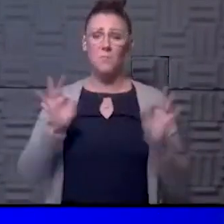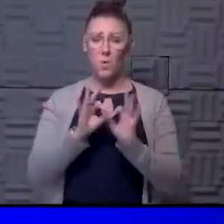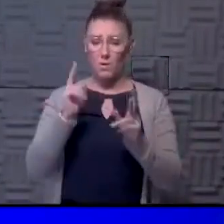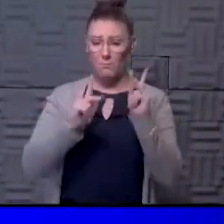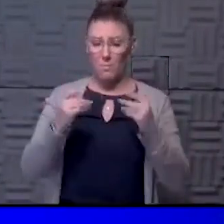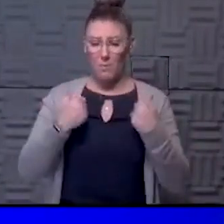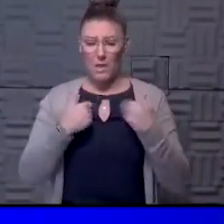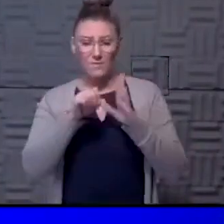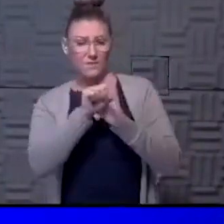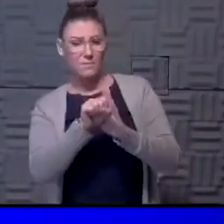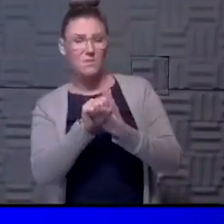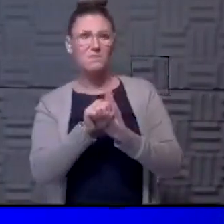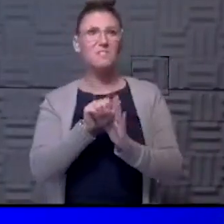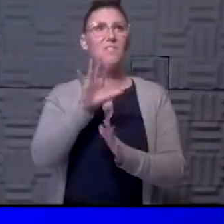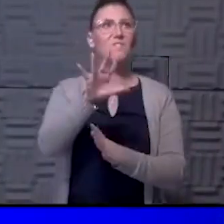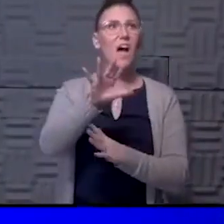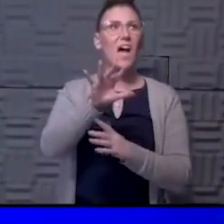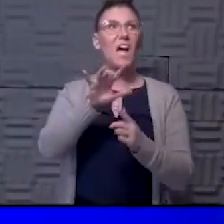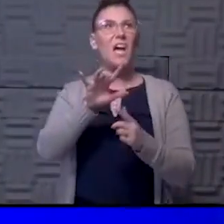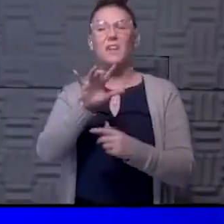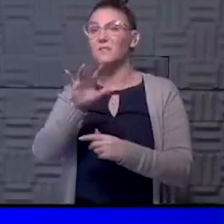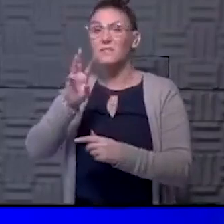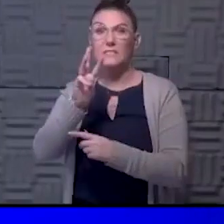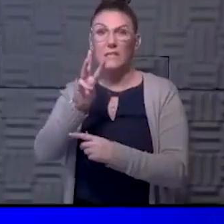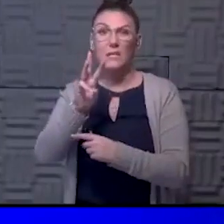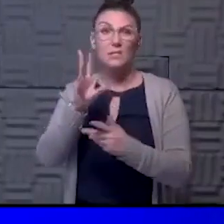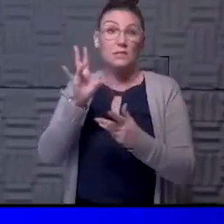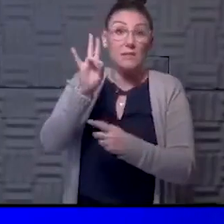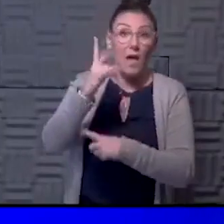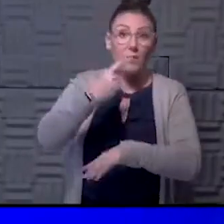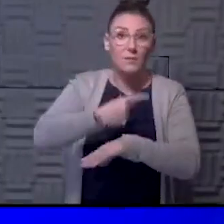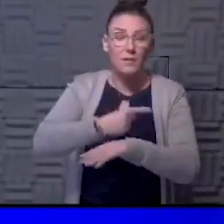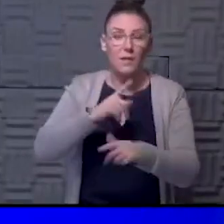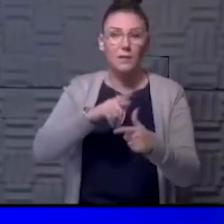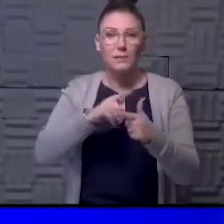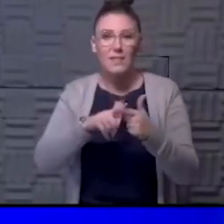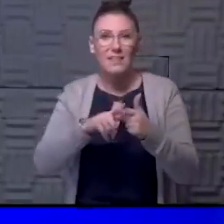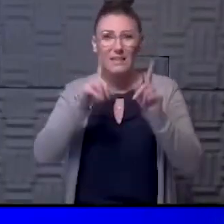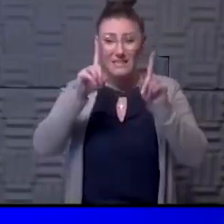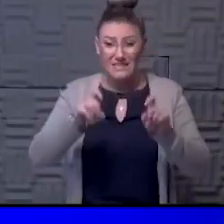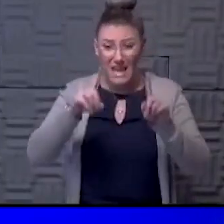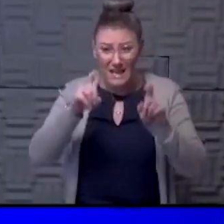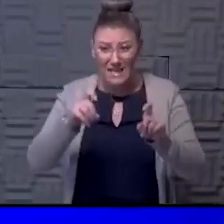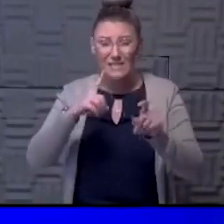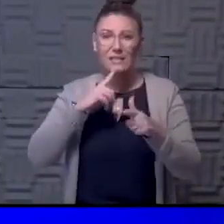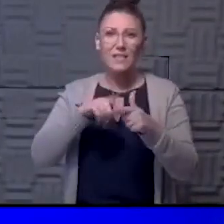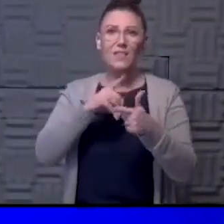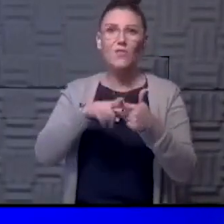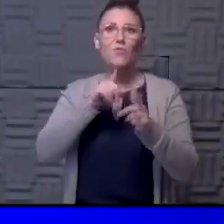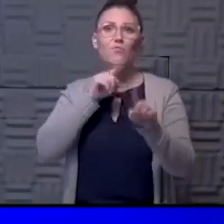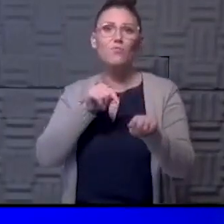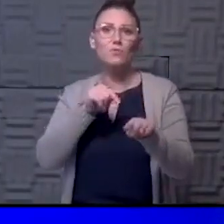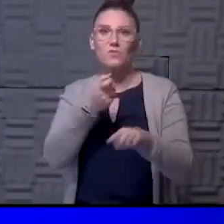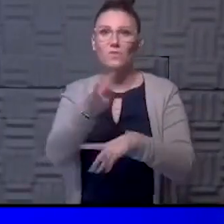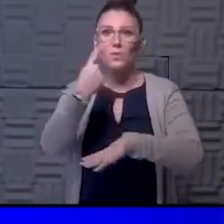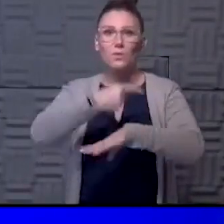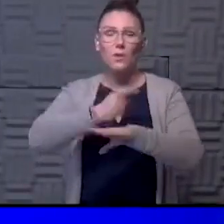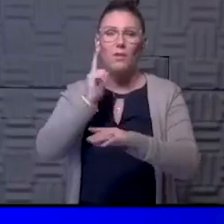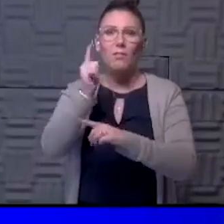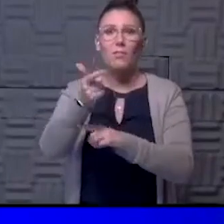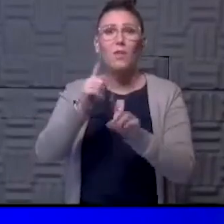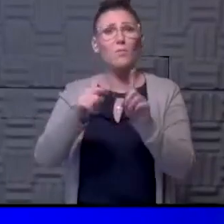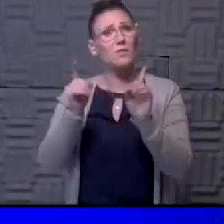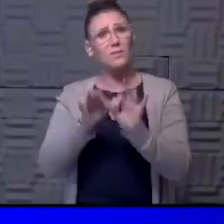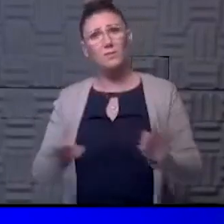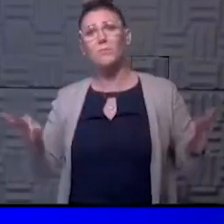have symptoms for 5-6 days and then go get tested, get the result a couple days later. So it's extremely important that you get this,